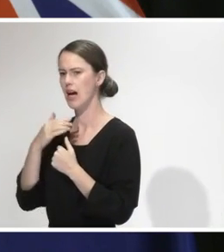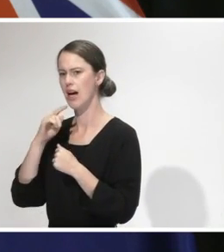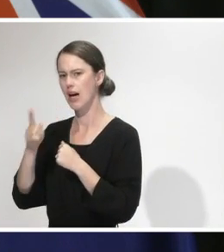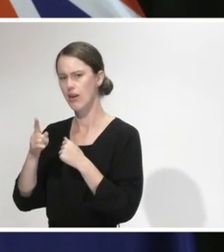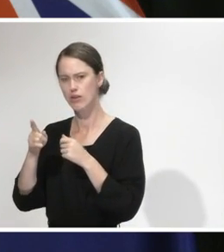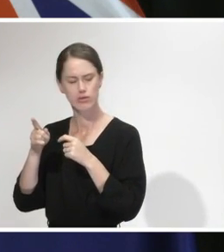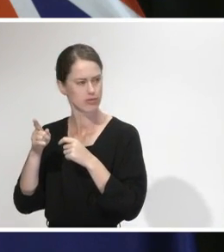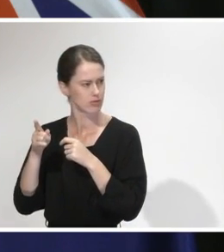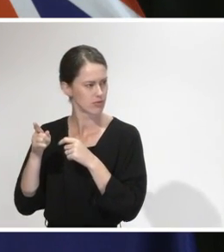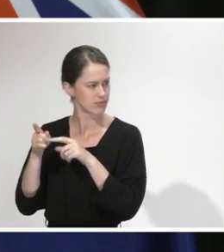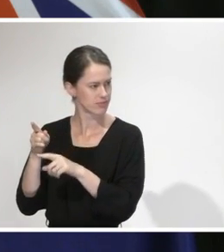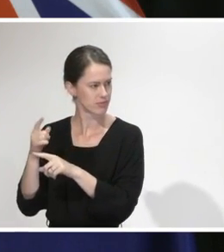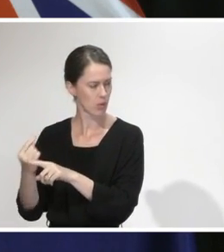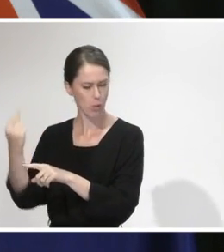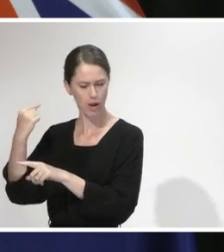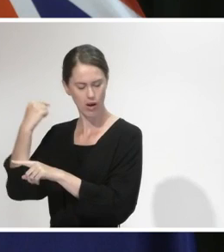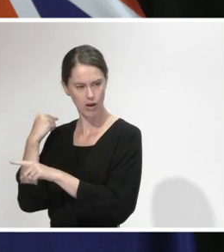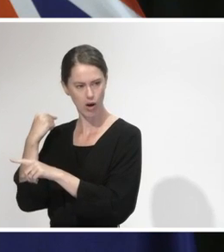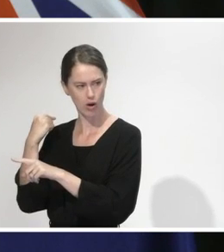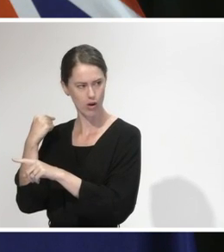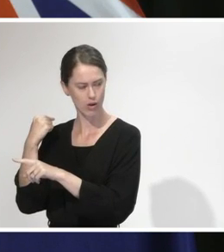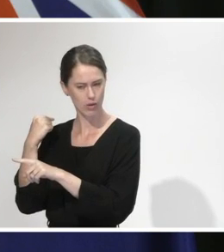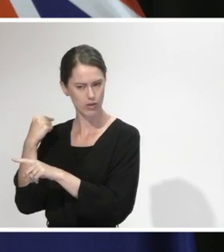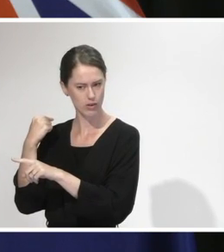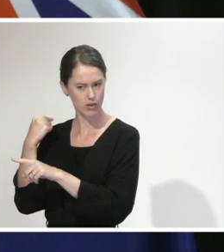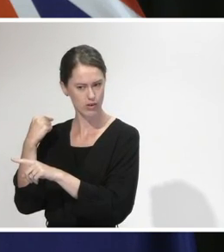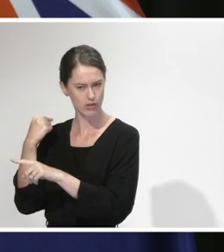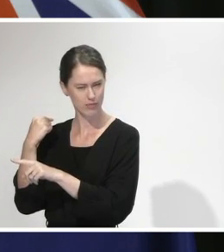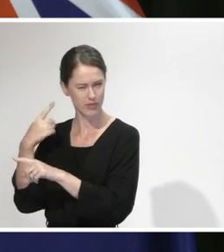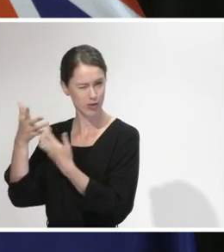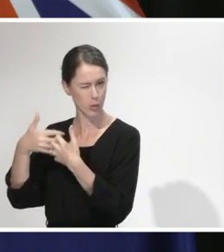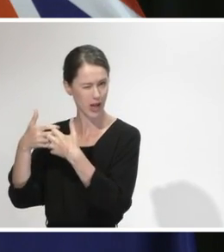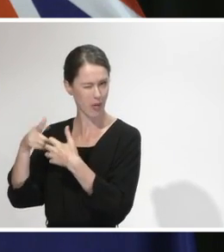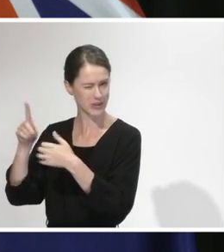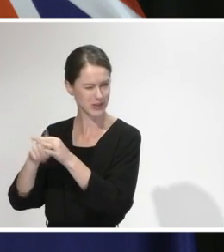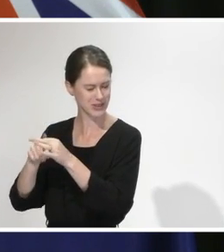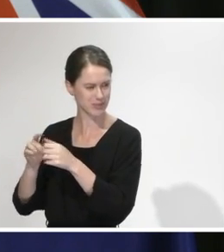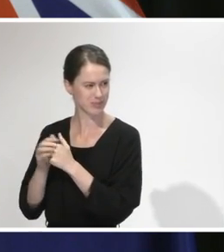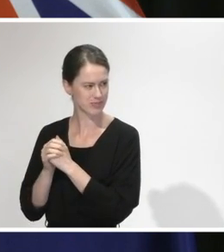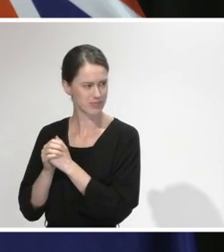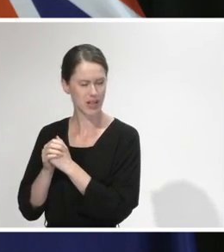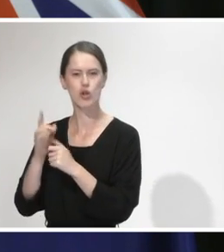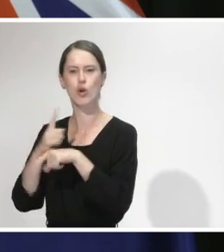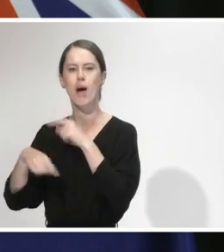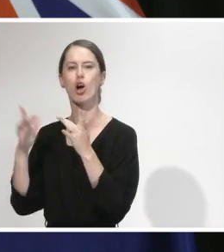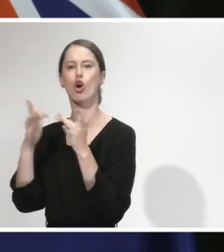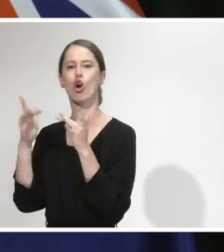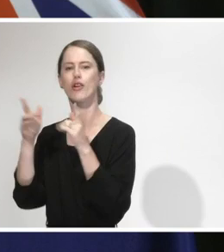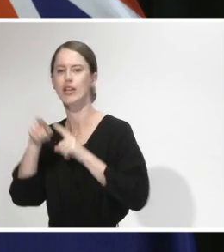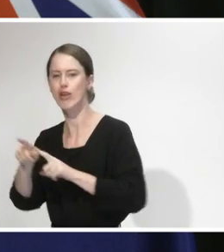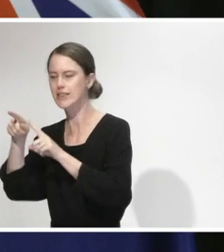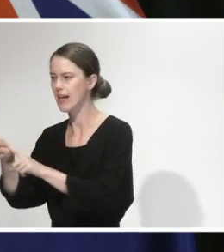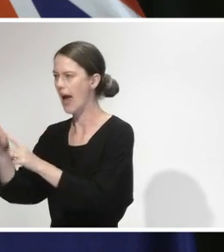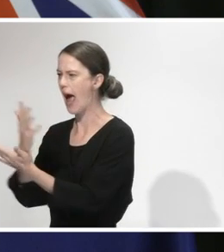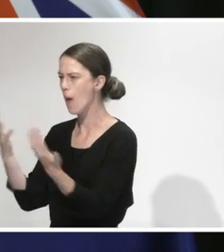this to 100% accuracy, or the people with contacts. Do you have a rough figure for how many contacts are being traced now as we've got so many more